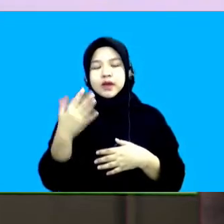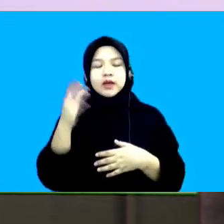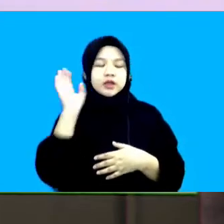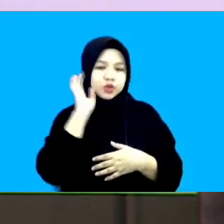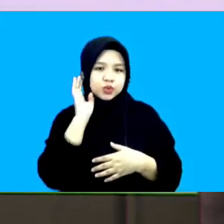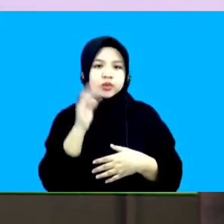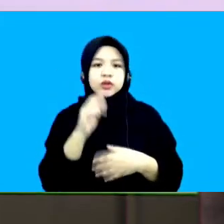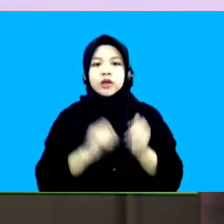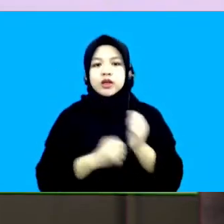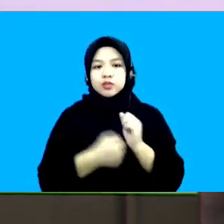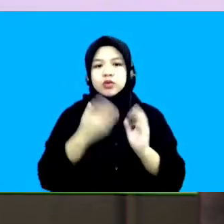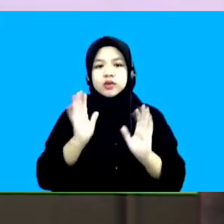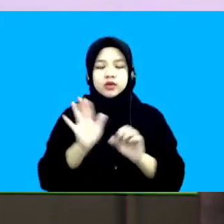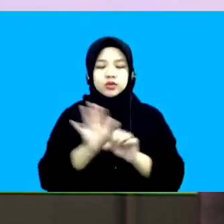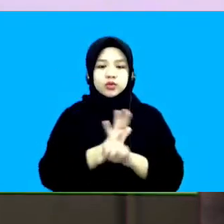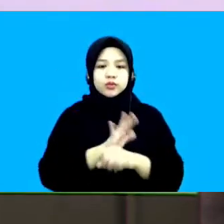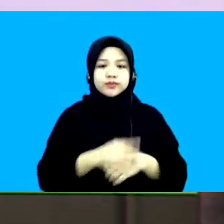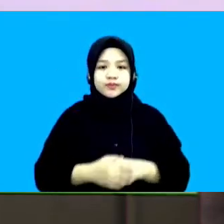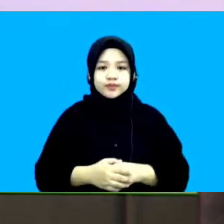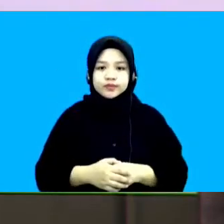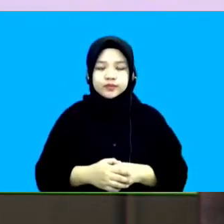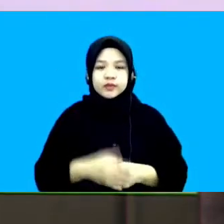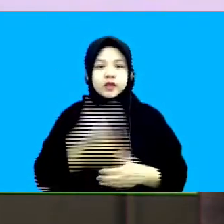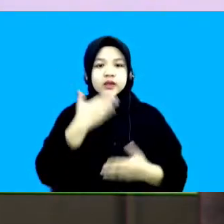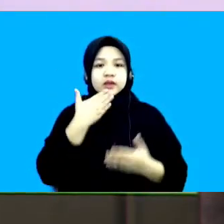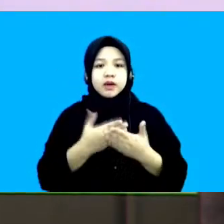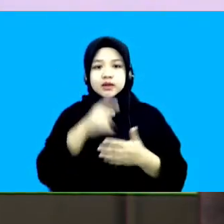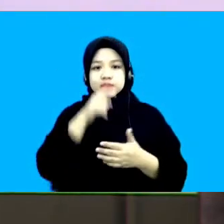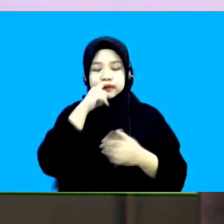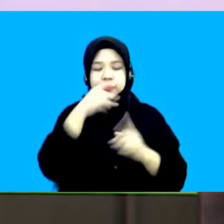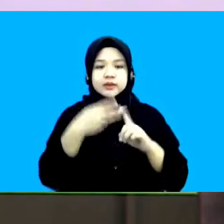Consumption and monetary poverty lines are not that clear.